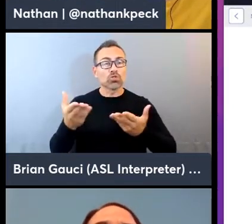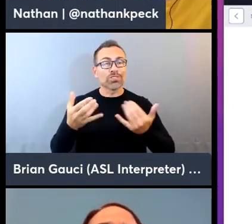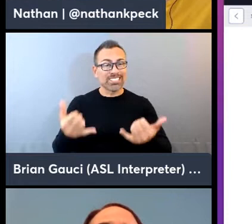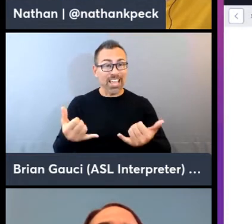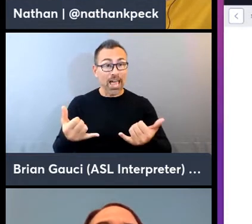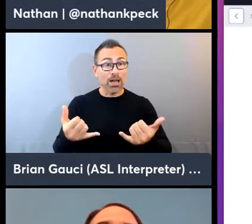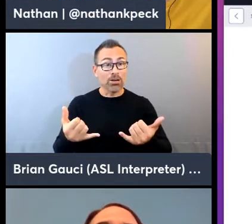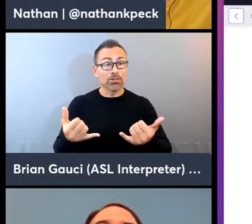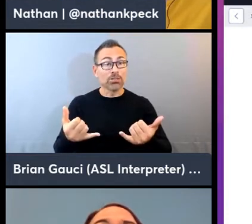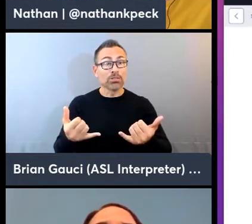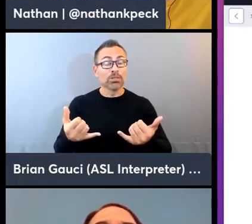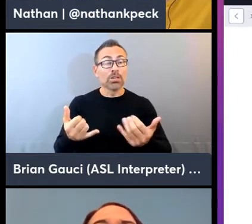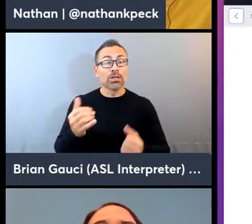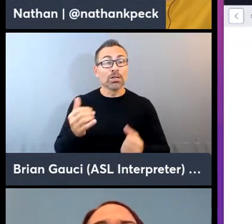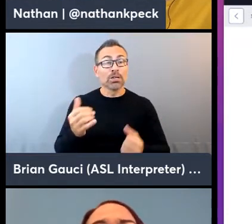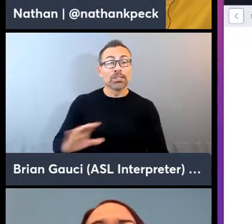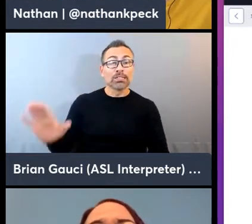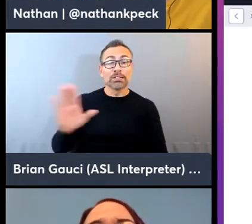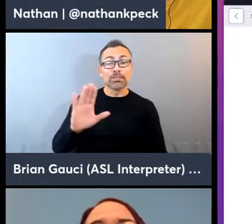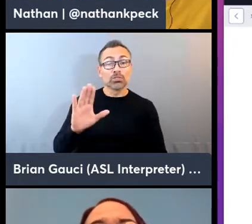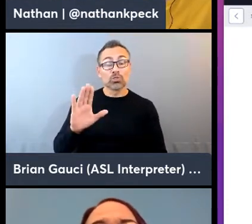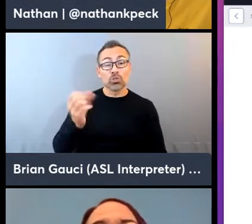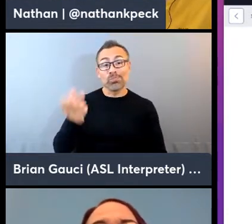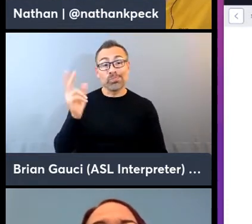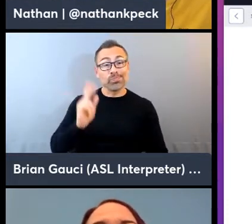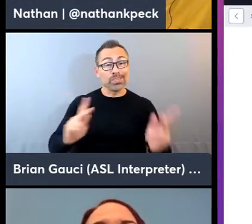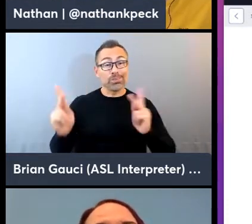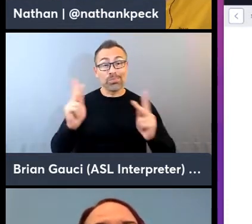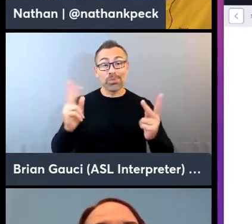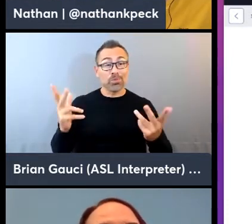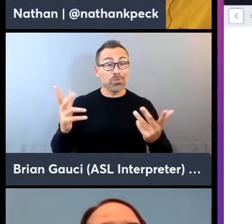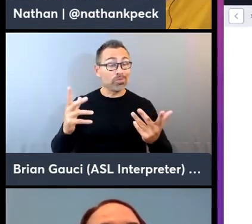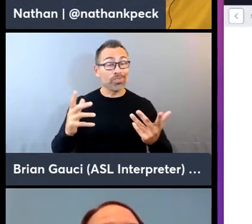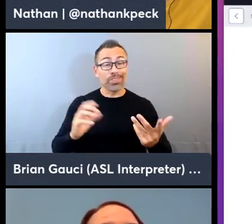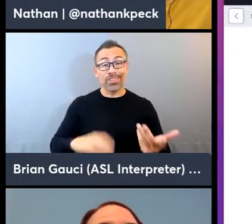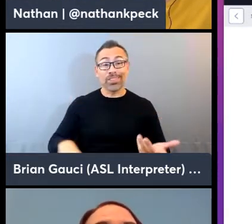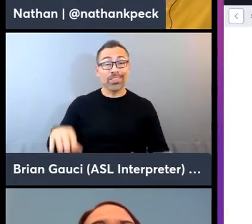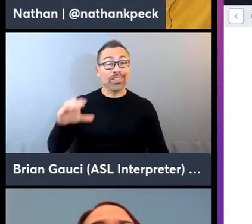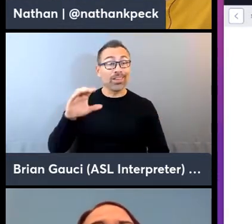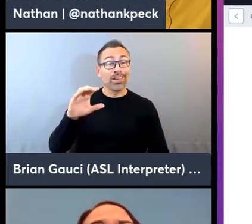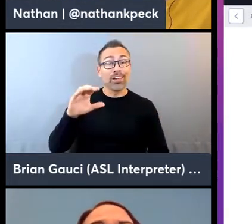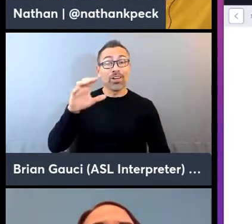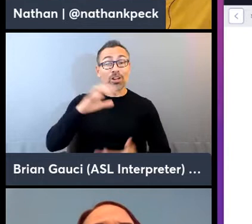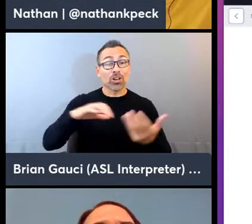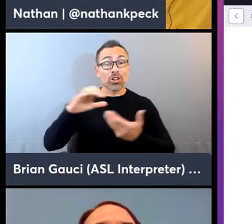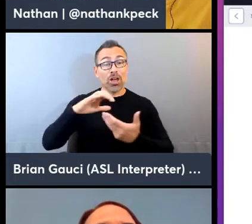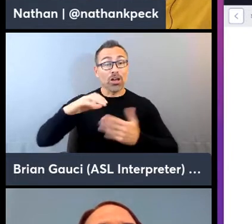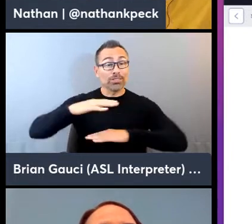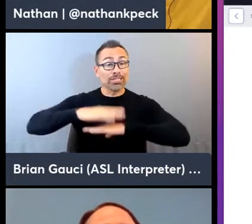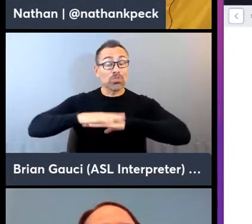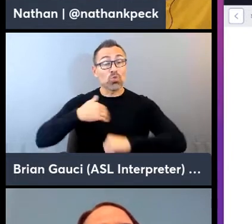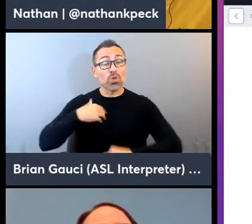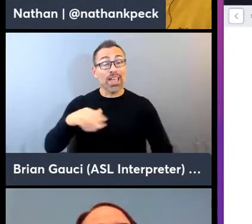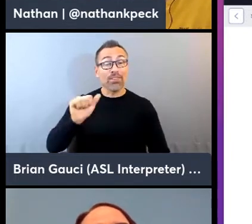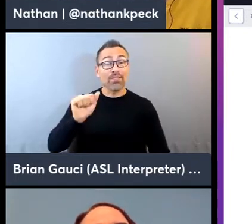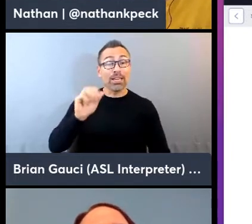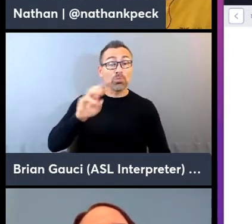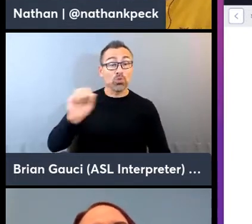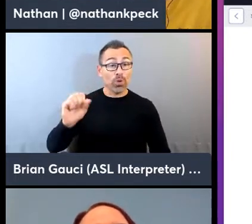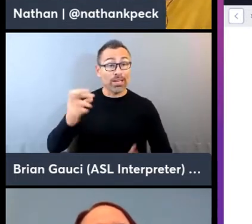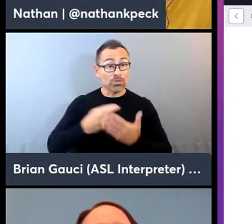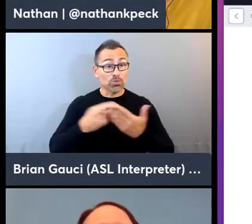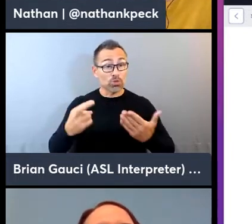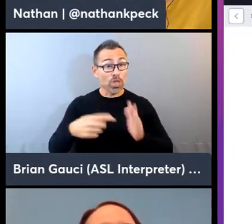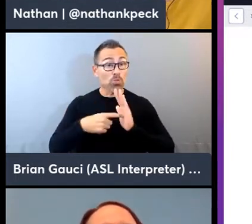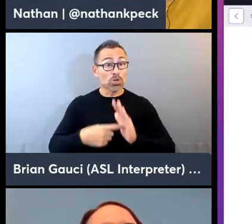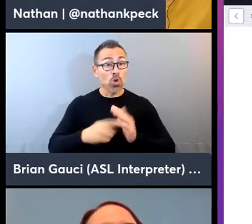their majority out of the box CMDB cloud tables, we bring in AWS resources, and we show the relationships